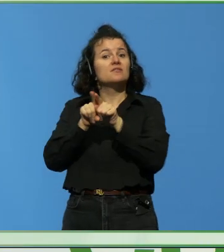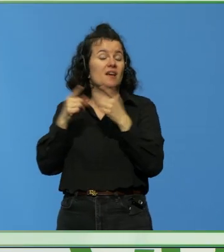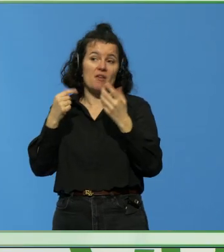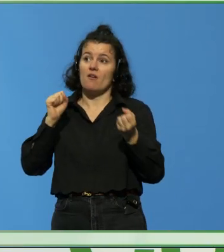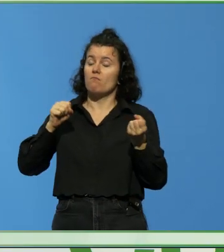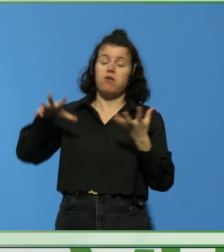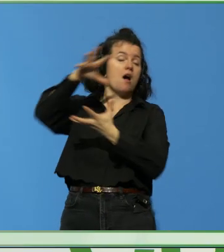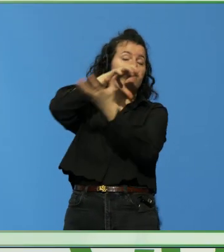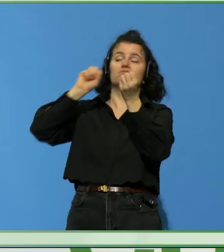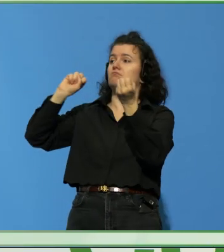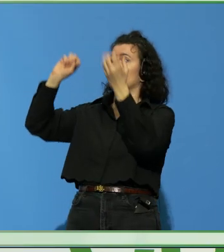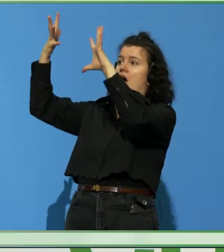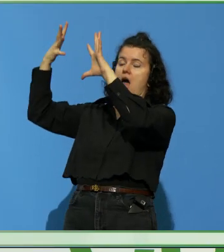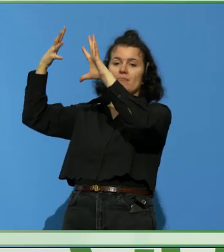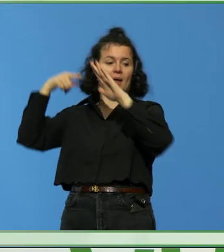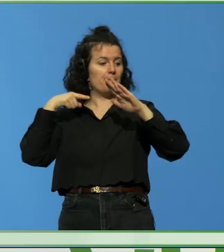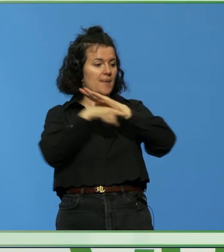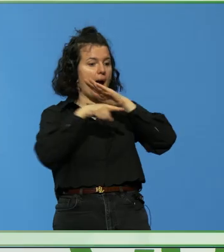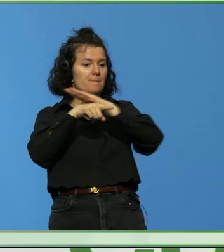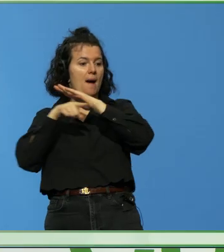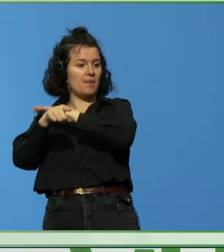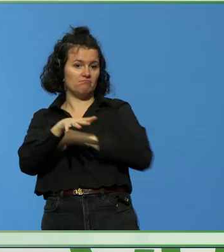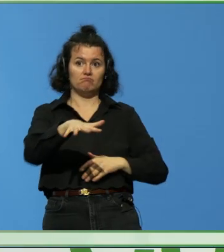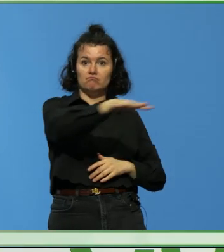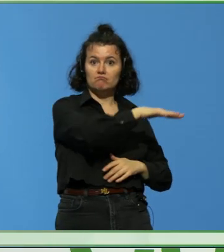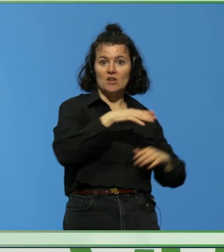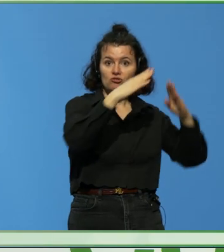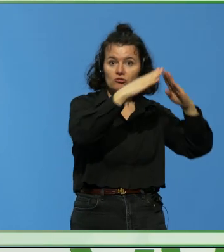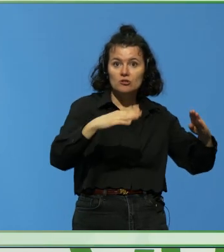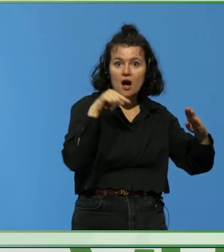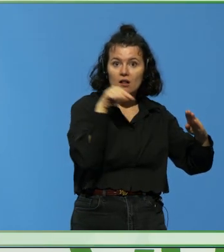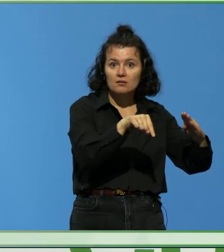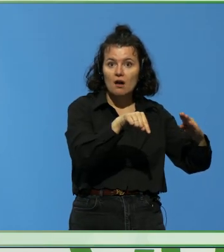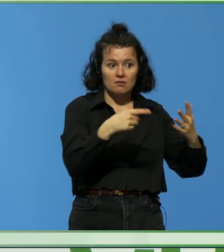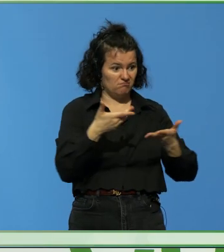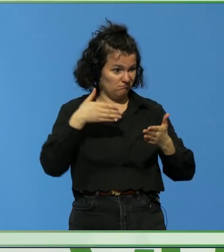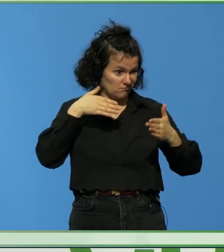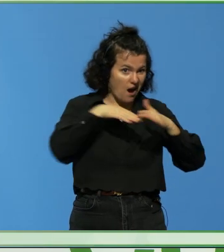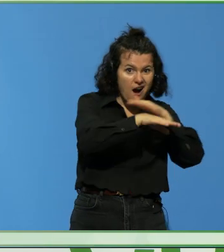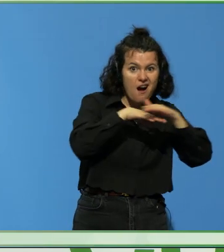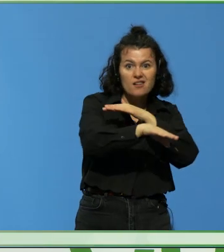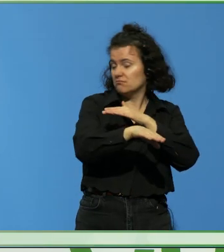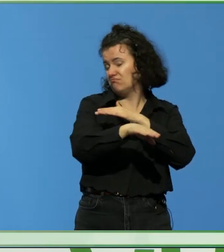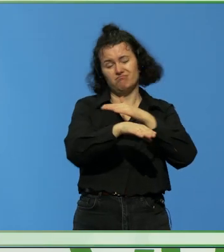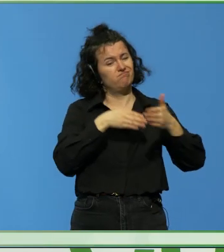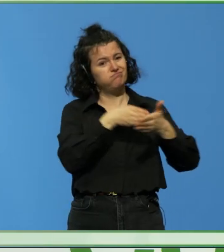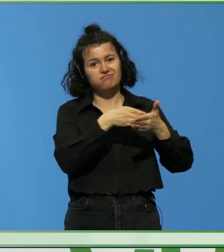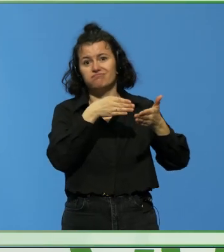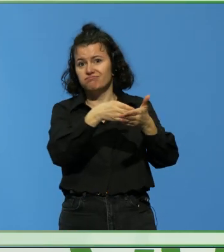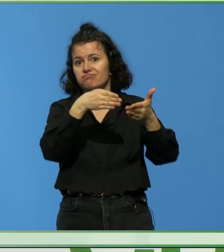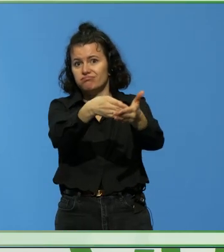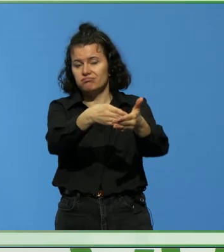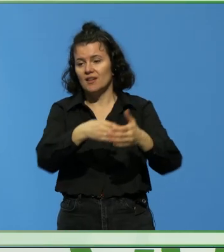those services. When they started advocating for their rights, it was like all the